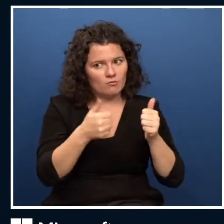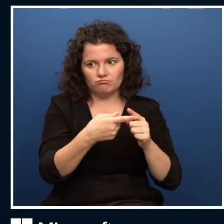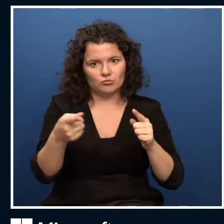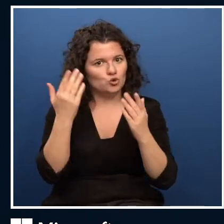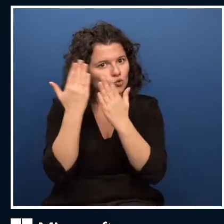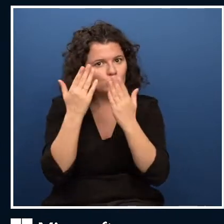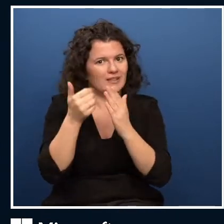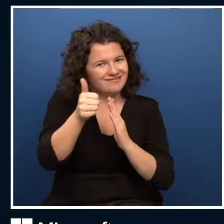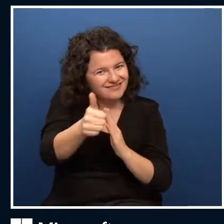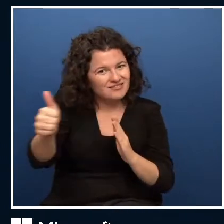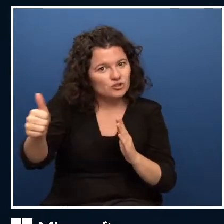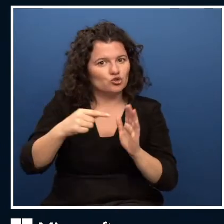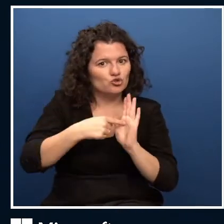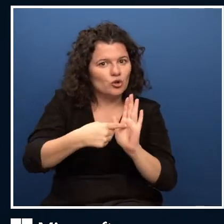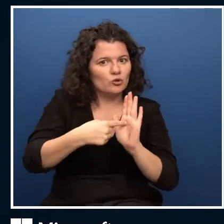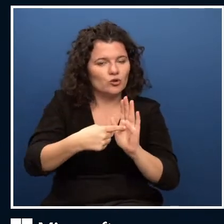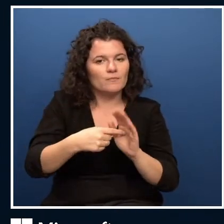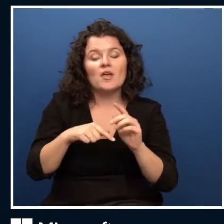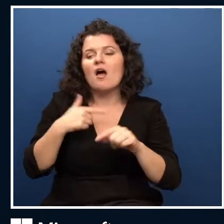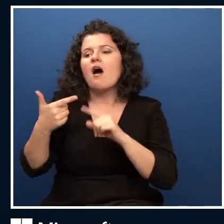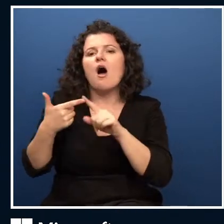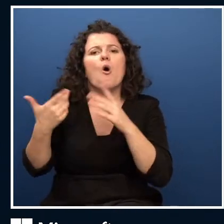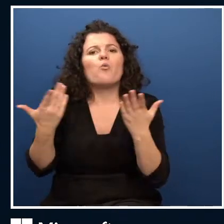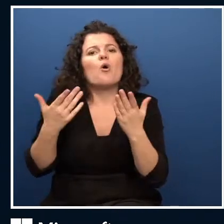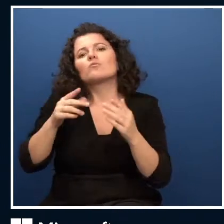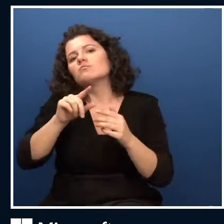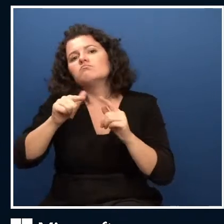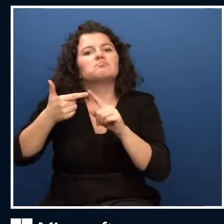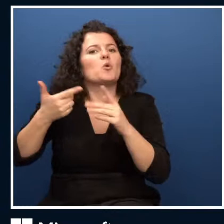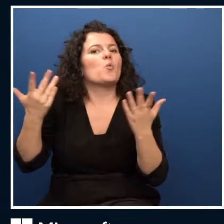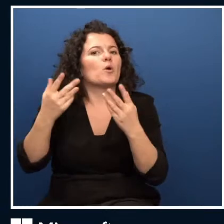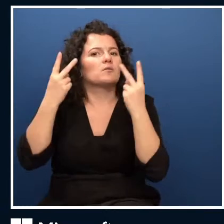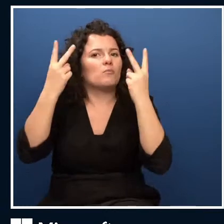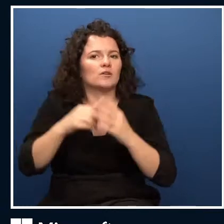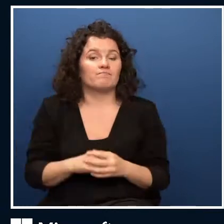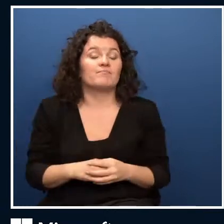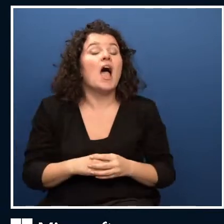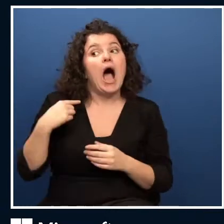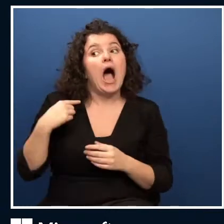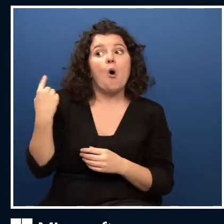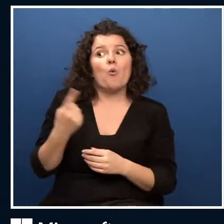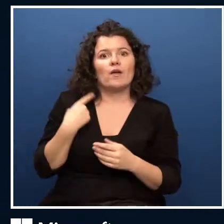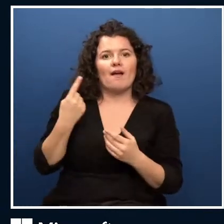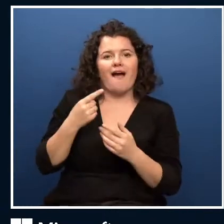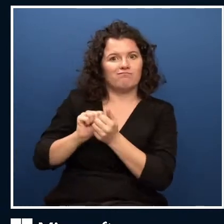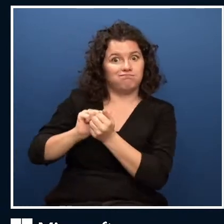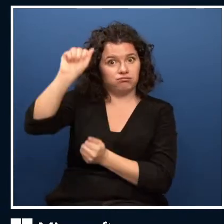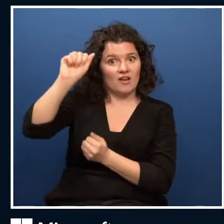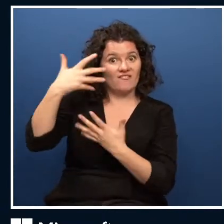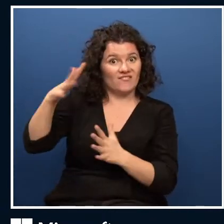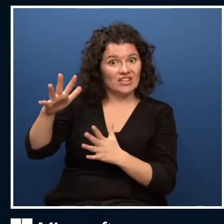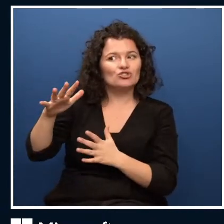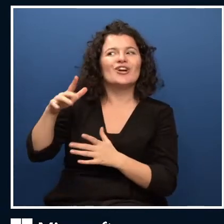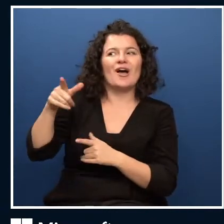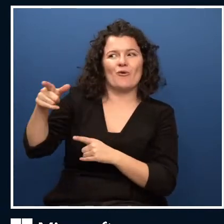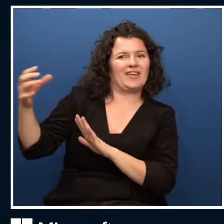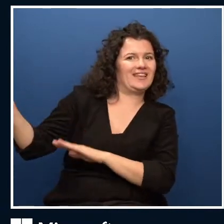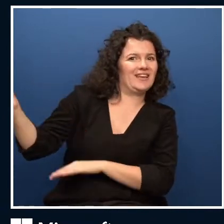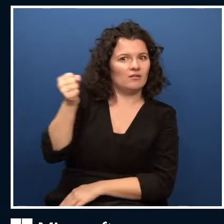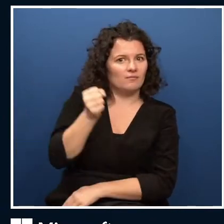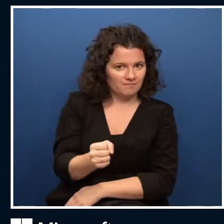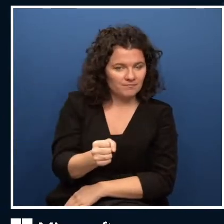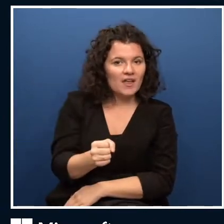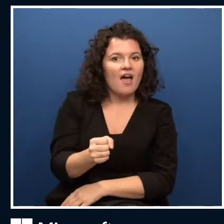get alumni involved as well, just to kind of see that we get their experience, to see when they were in the classroom, was